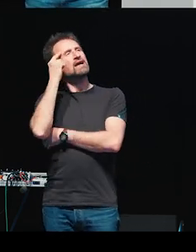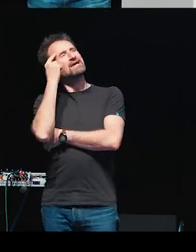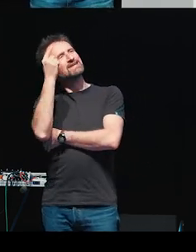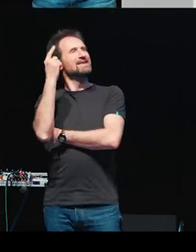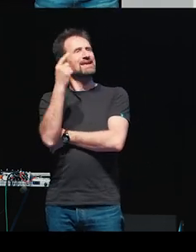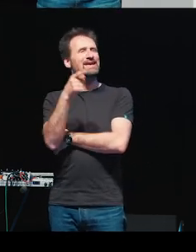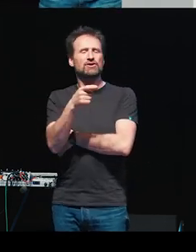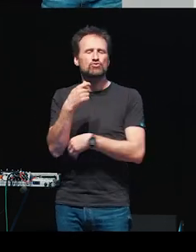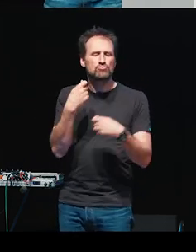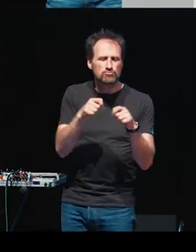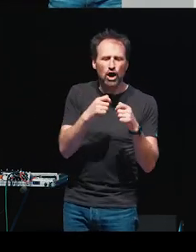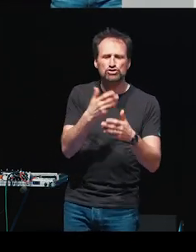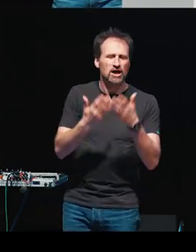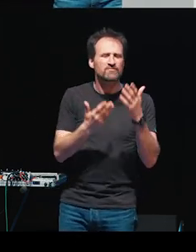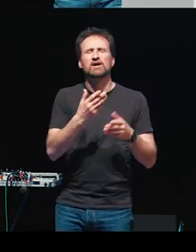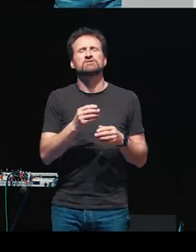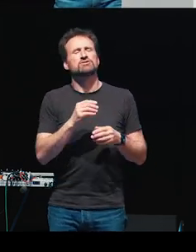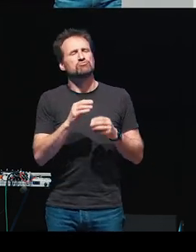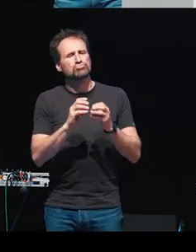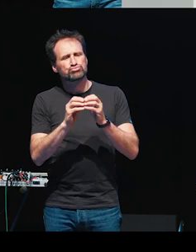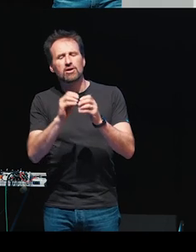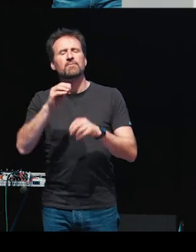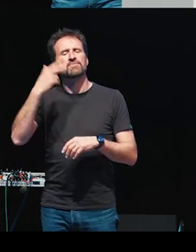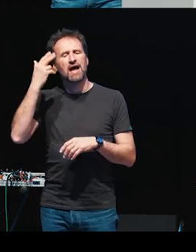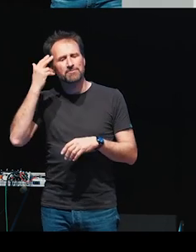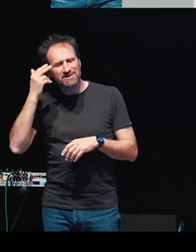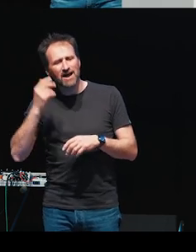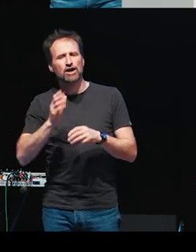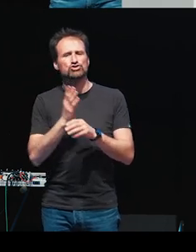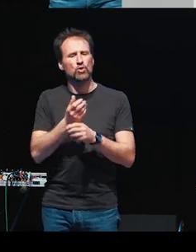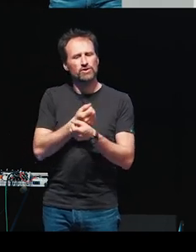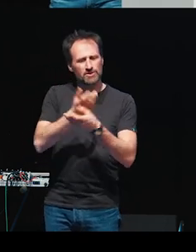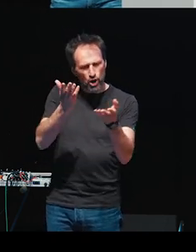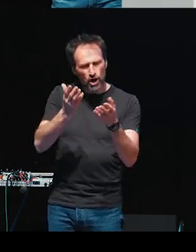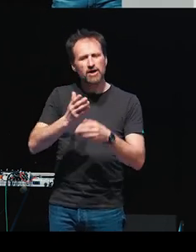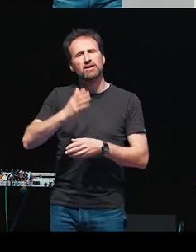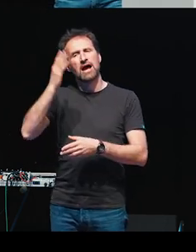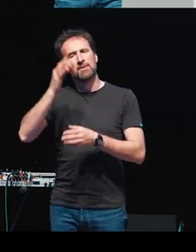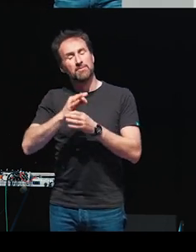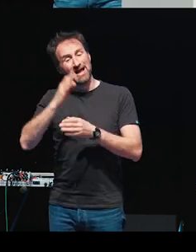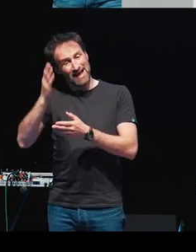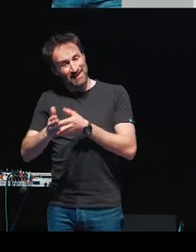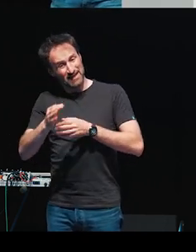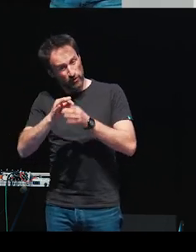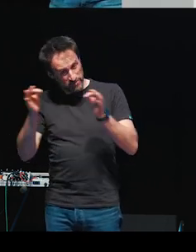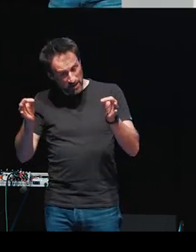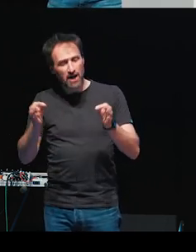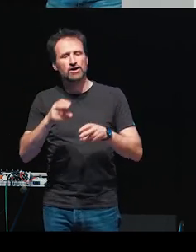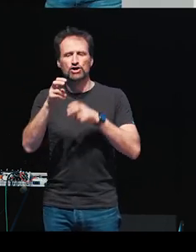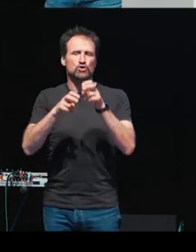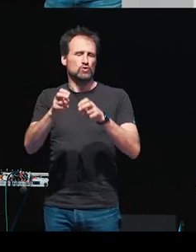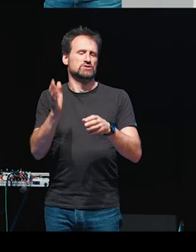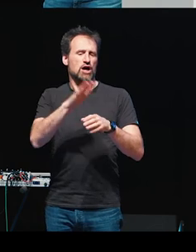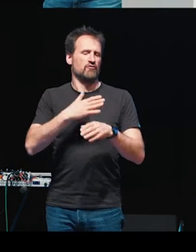you build something, you implemented it. In the afternoon, you almost deployed it, and at the end of the day, you have users in your website. But